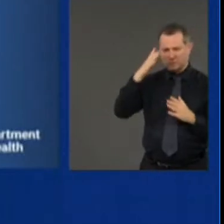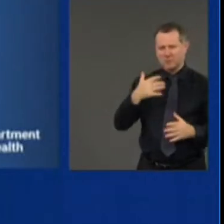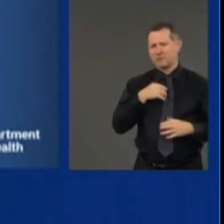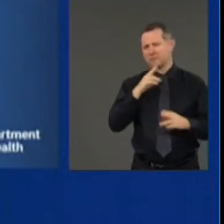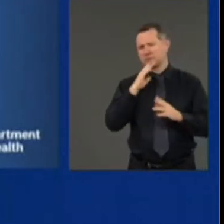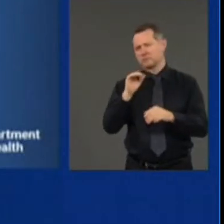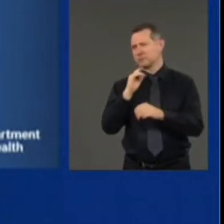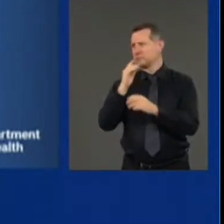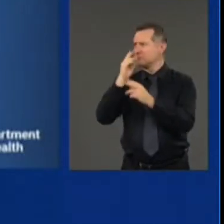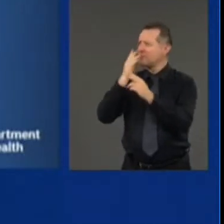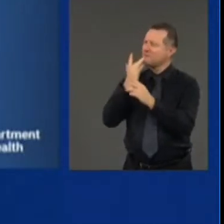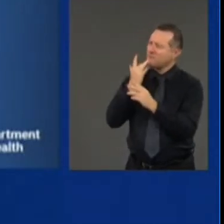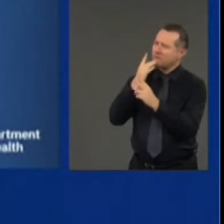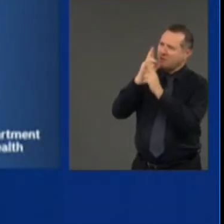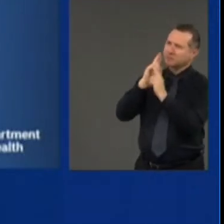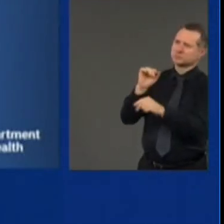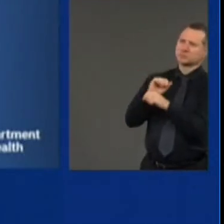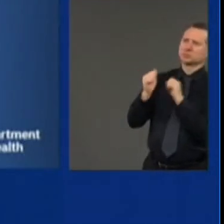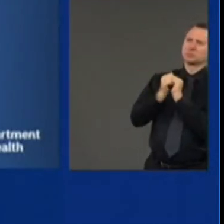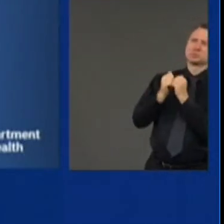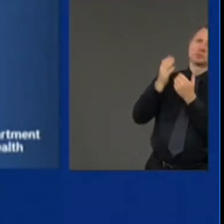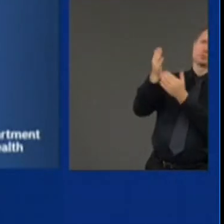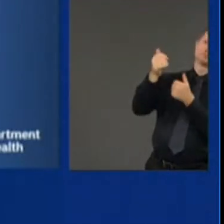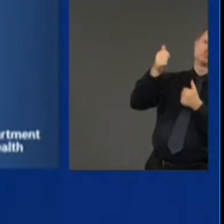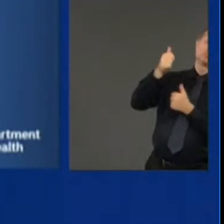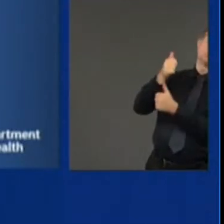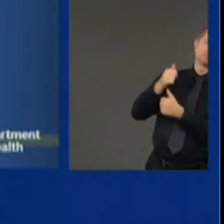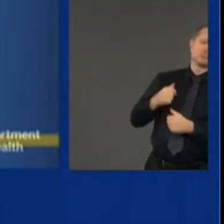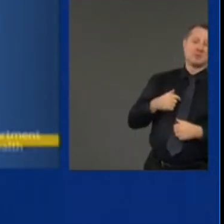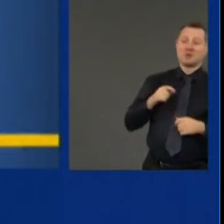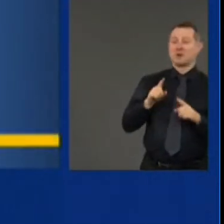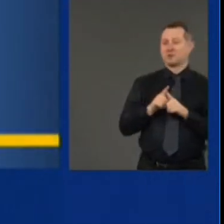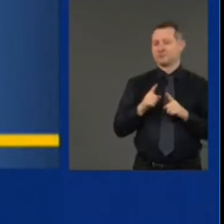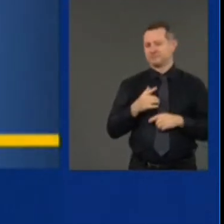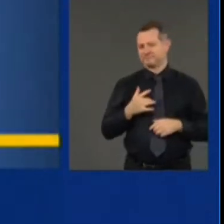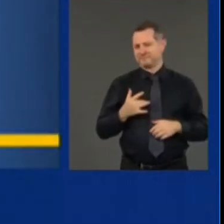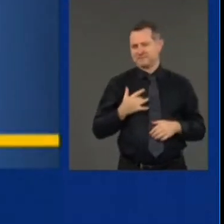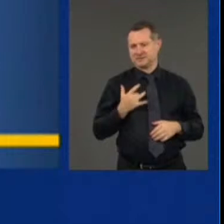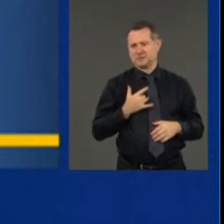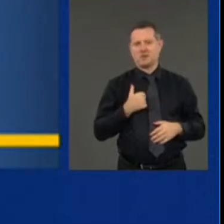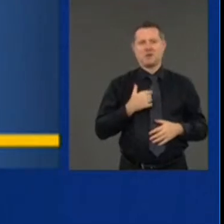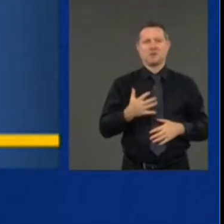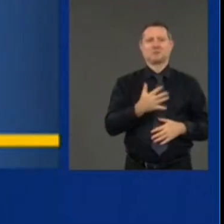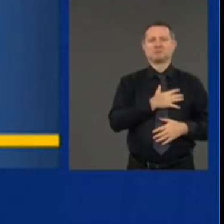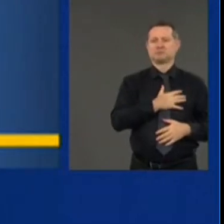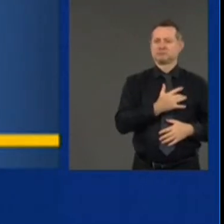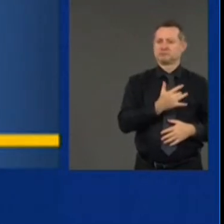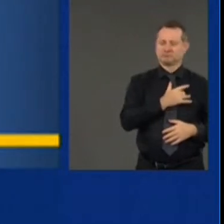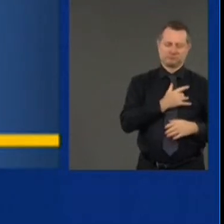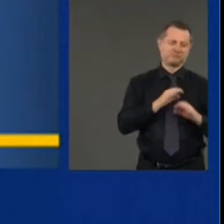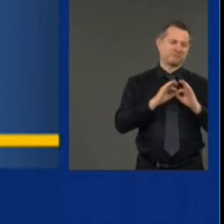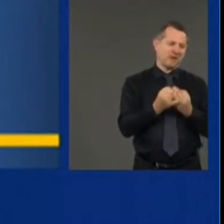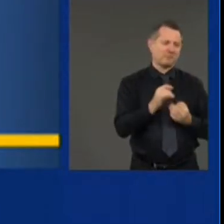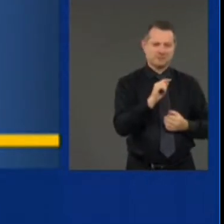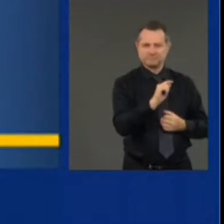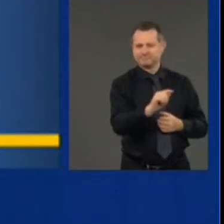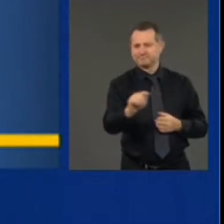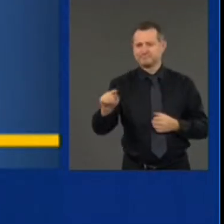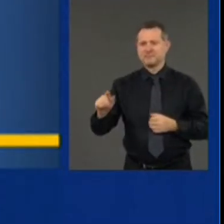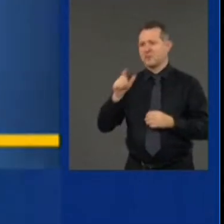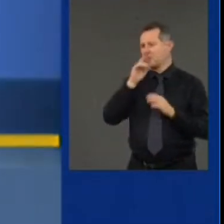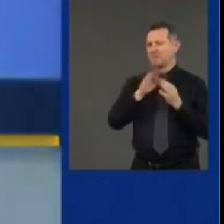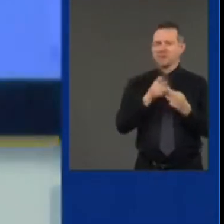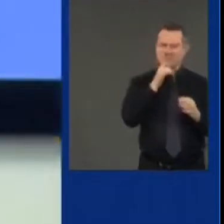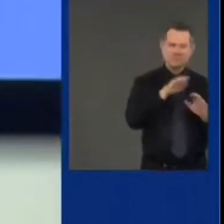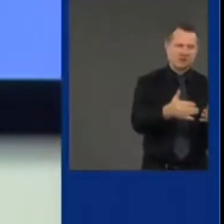him. And most notably, I feel for the families. I feel for the families who lost someone. I often think about